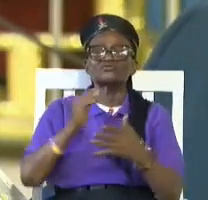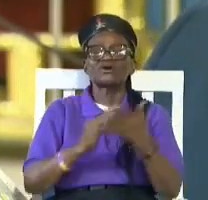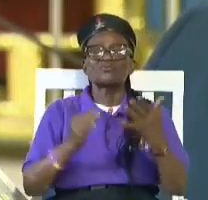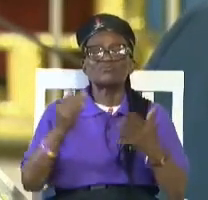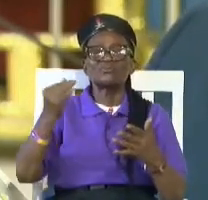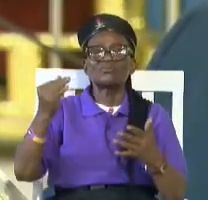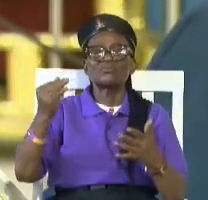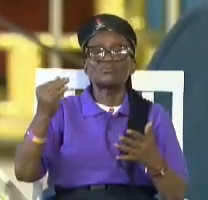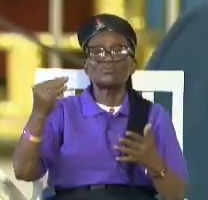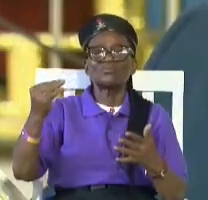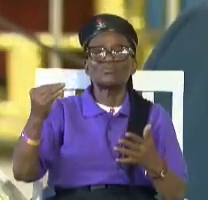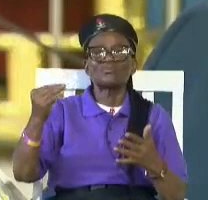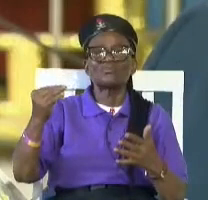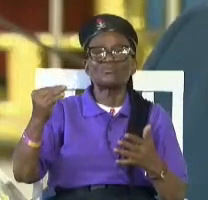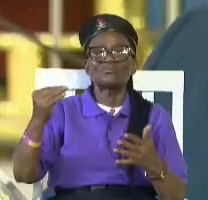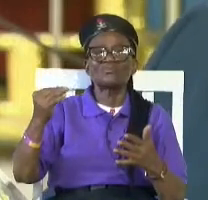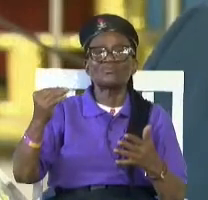call some of the